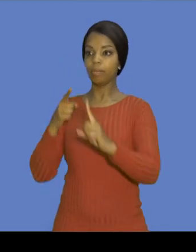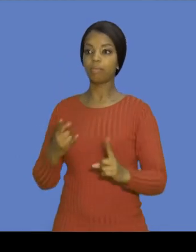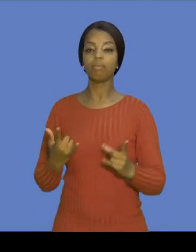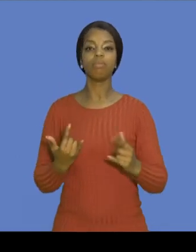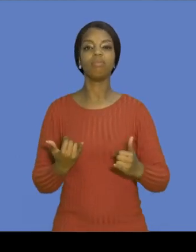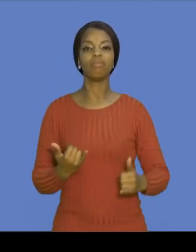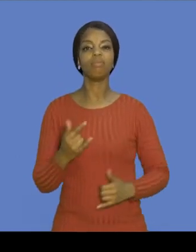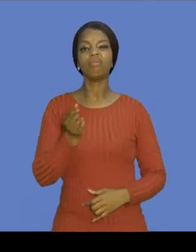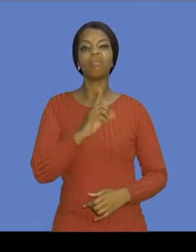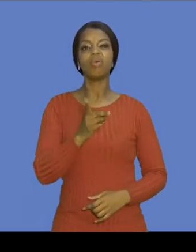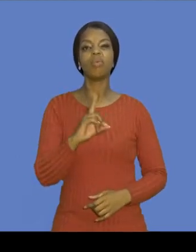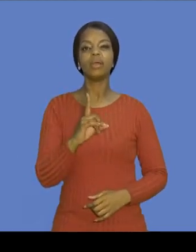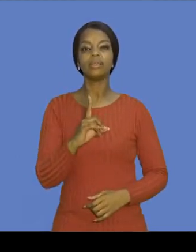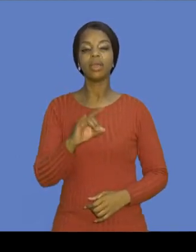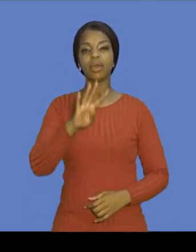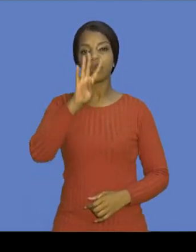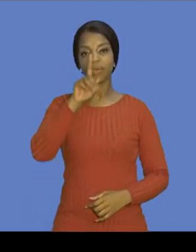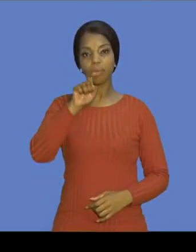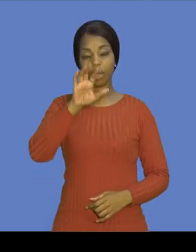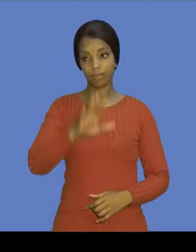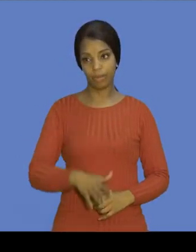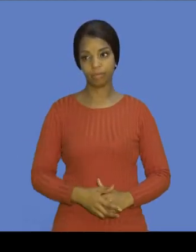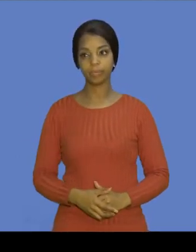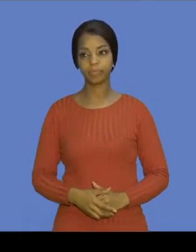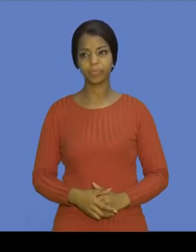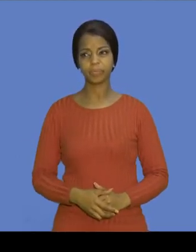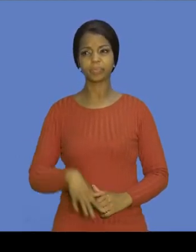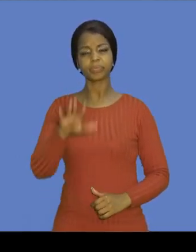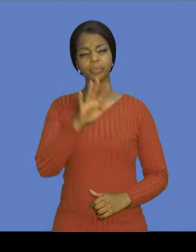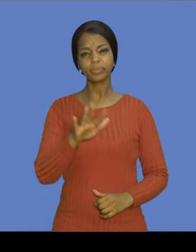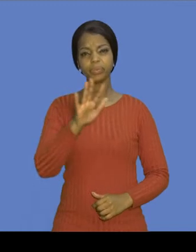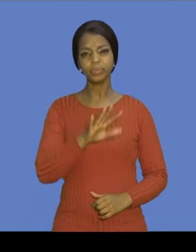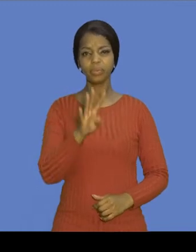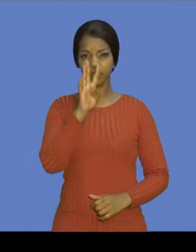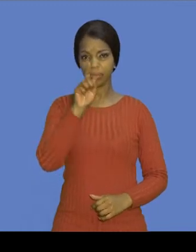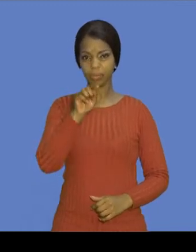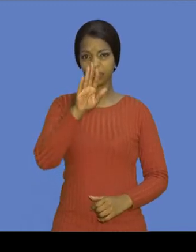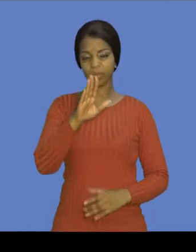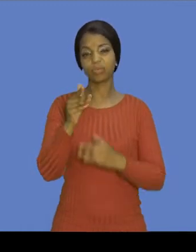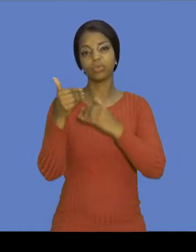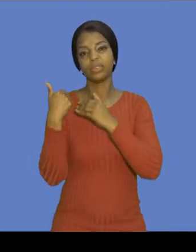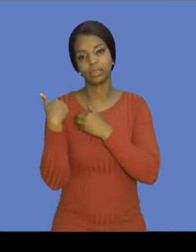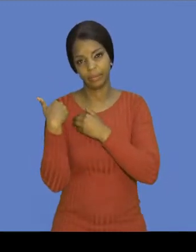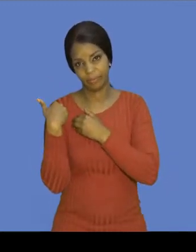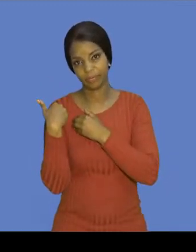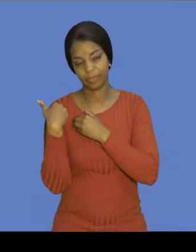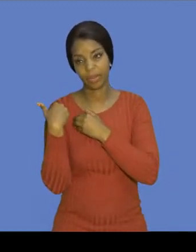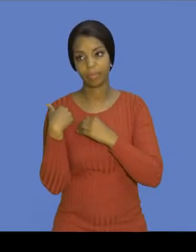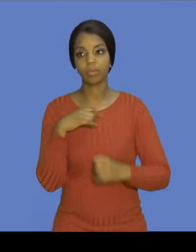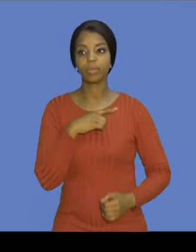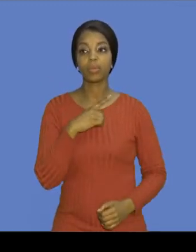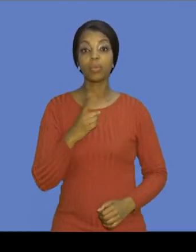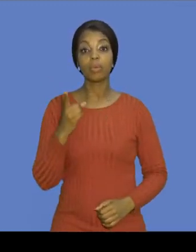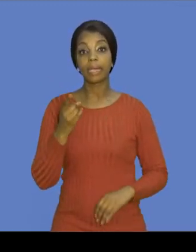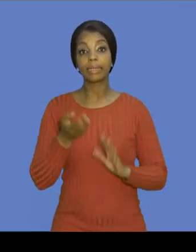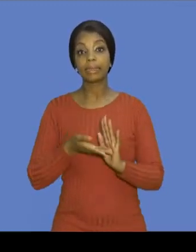normally 4.5, right? So when you're sitting at 4.5, you're roughly a bit safe in terms of it increasing